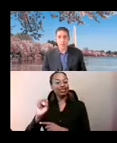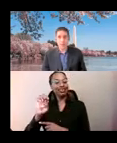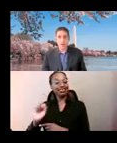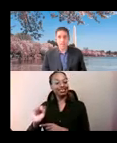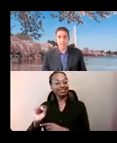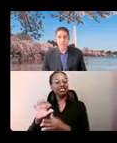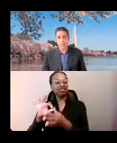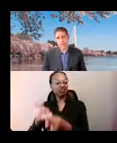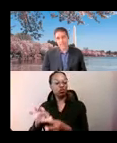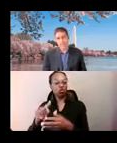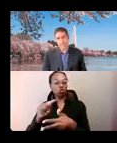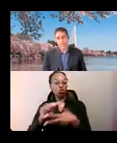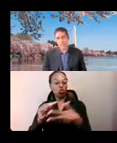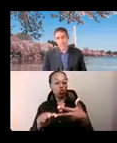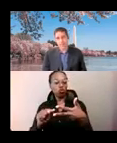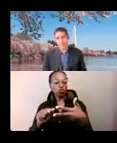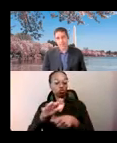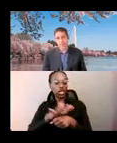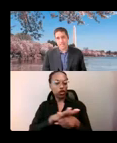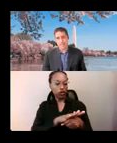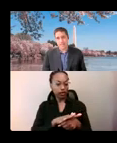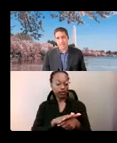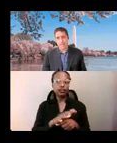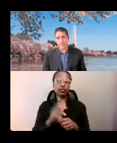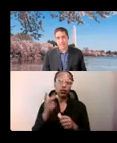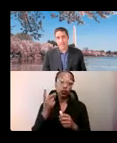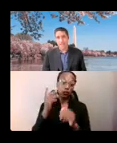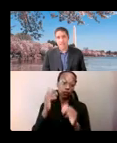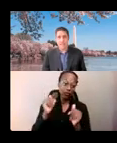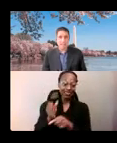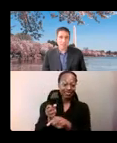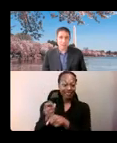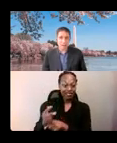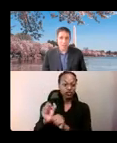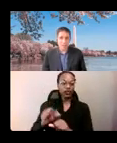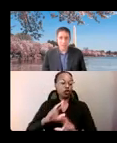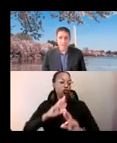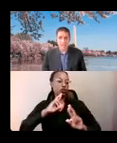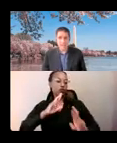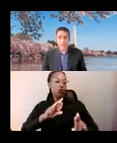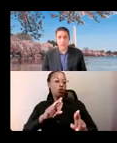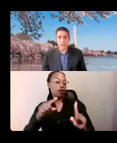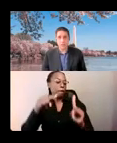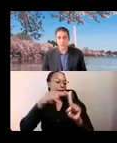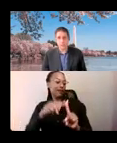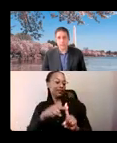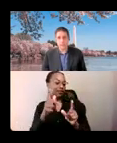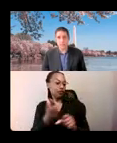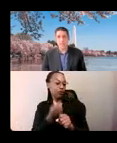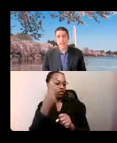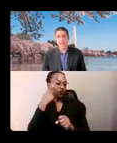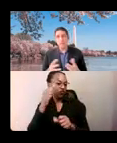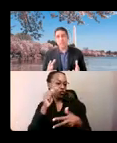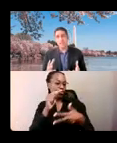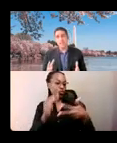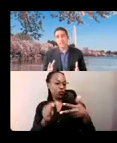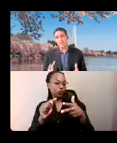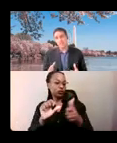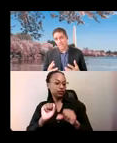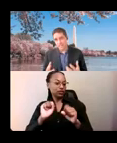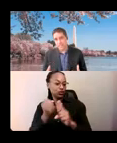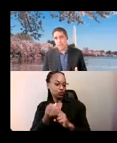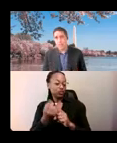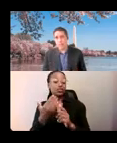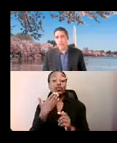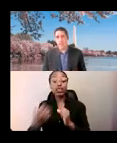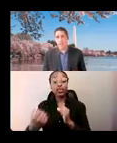report on our progress when I see you at this time next year. Again, thank you very much, and thank you for your support that enables us